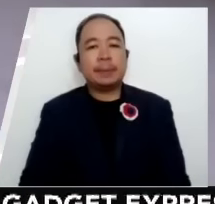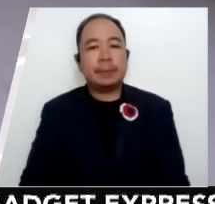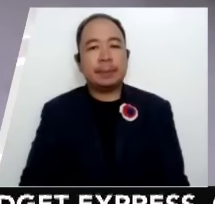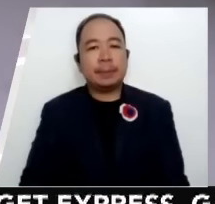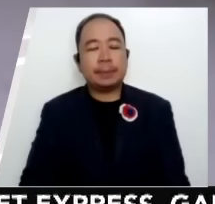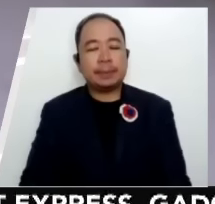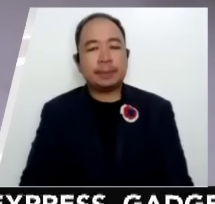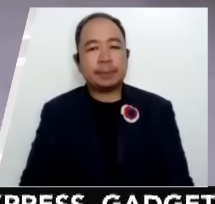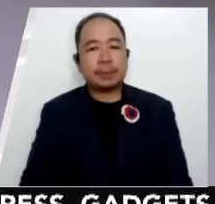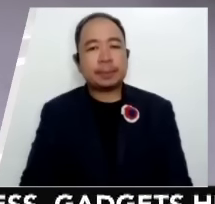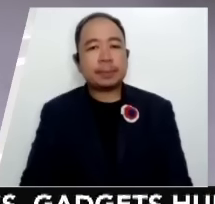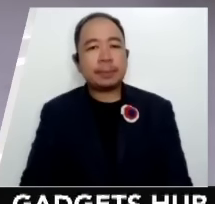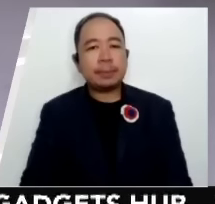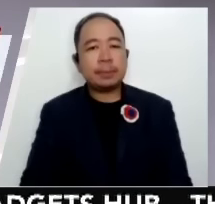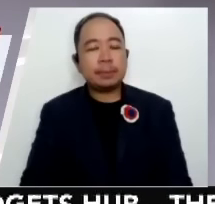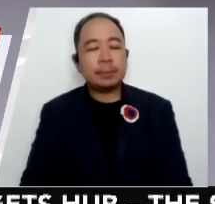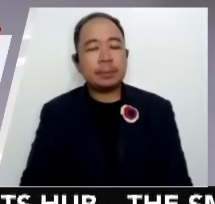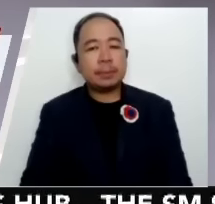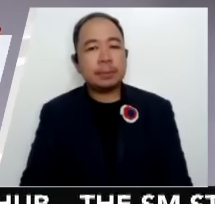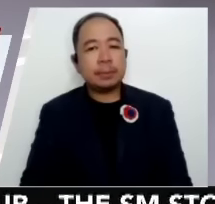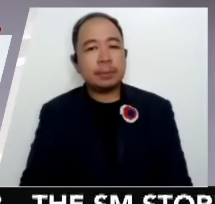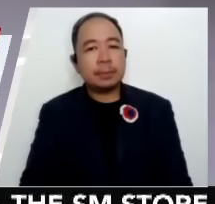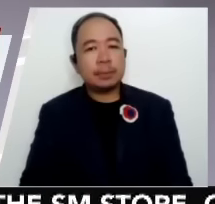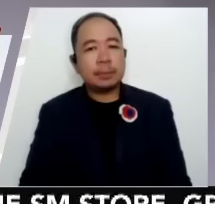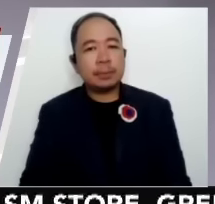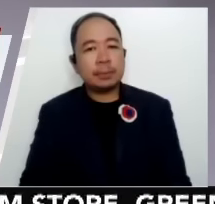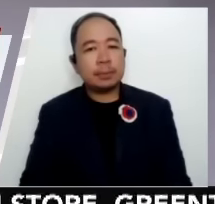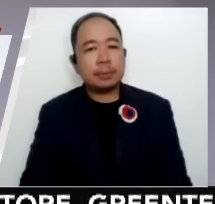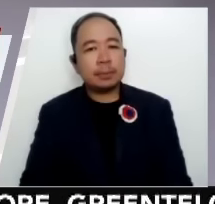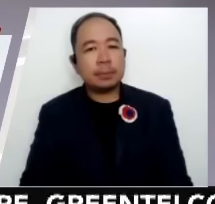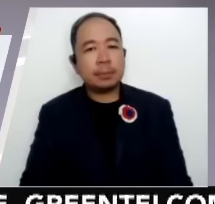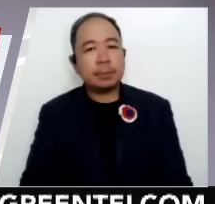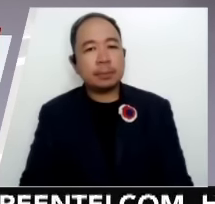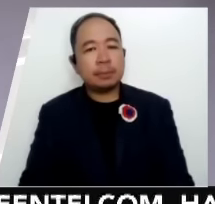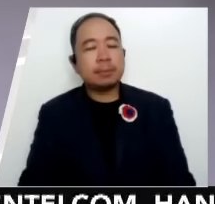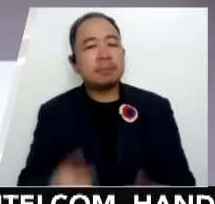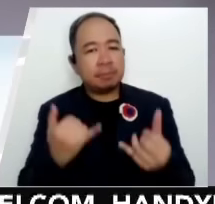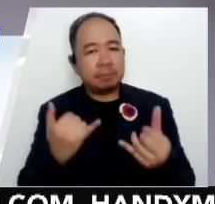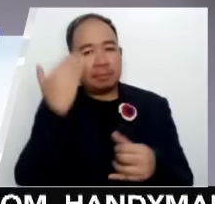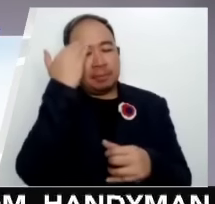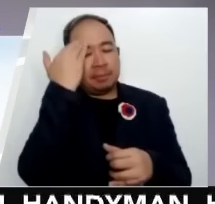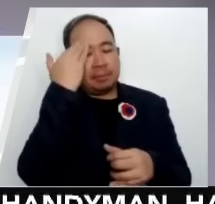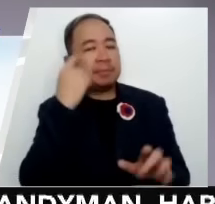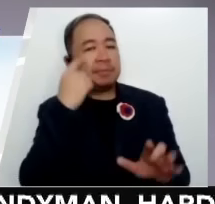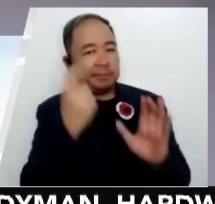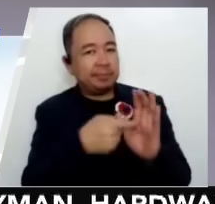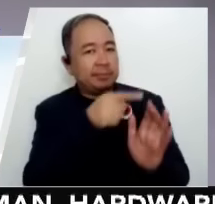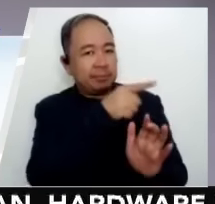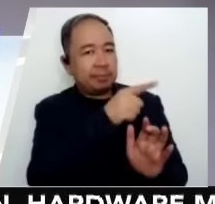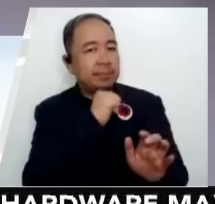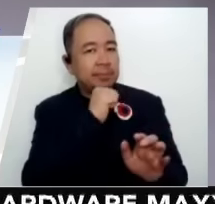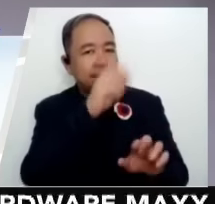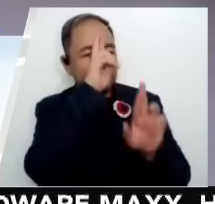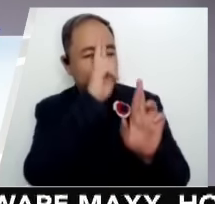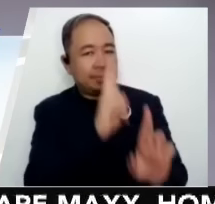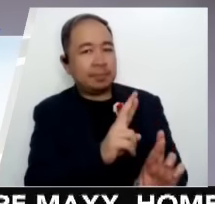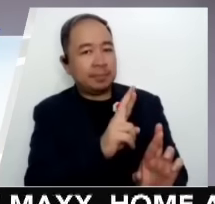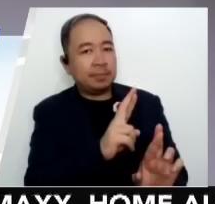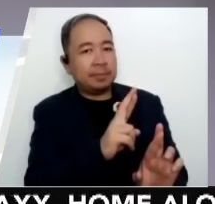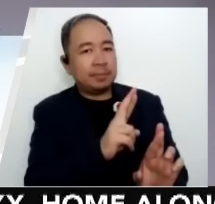And he acknowledged that he was disrespectful and he regretted what he did